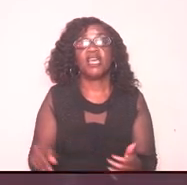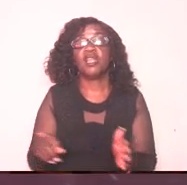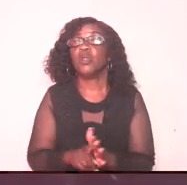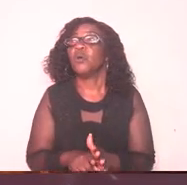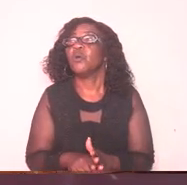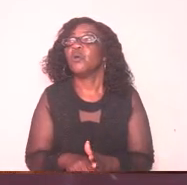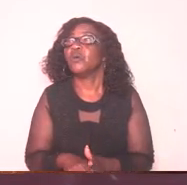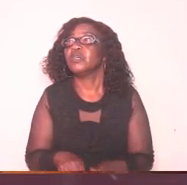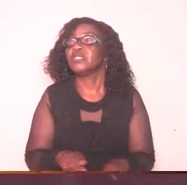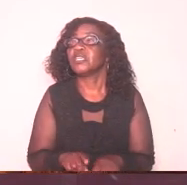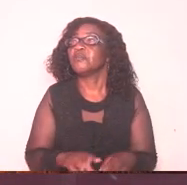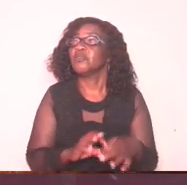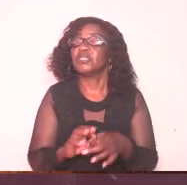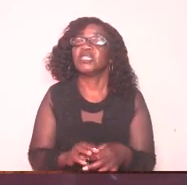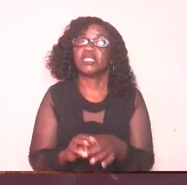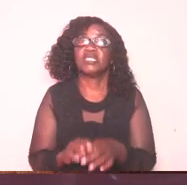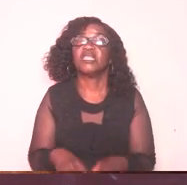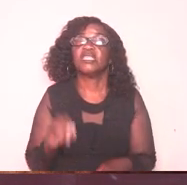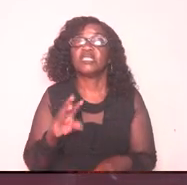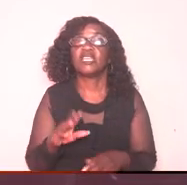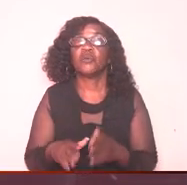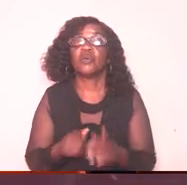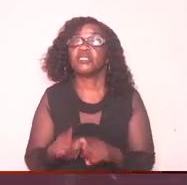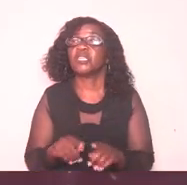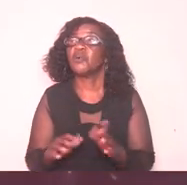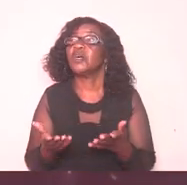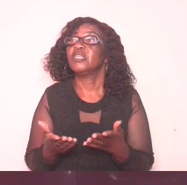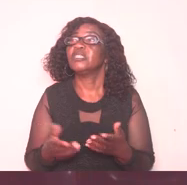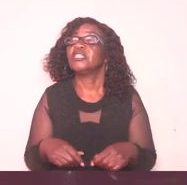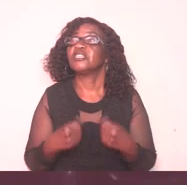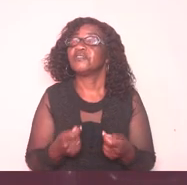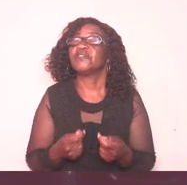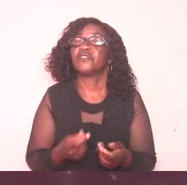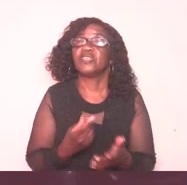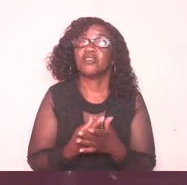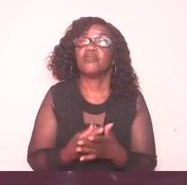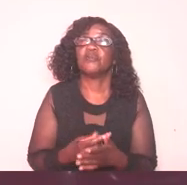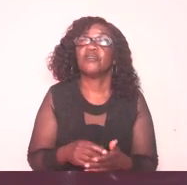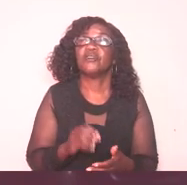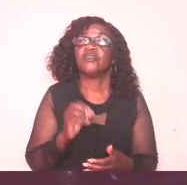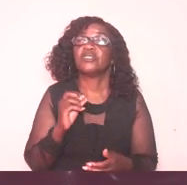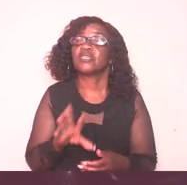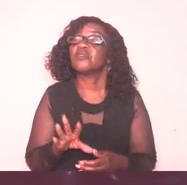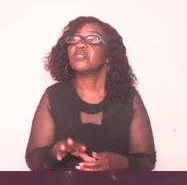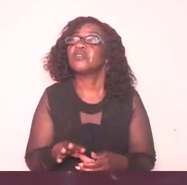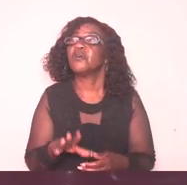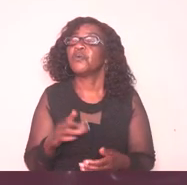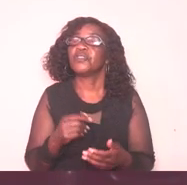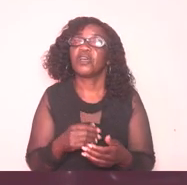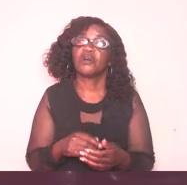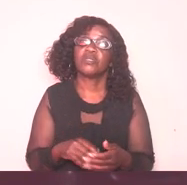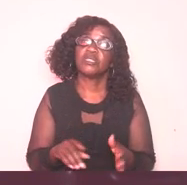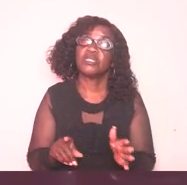Now, this means that organizations and institutions like SEWAT can no longer offer services to secondary schools without some legal